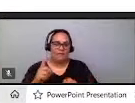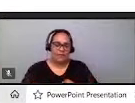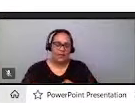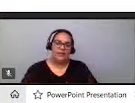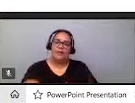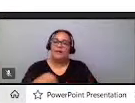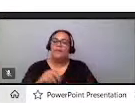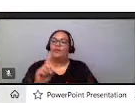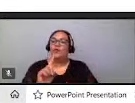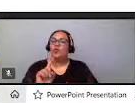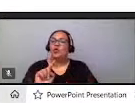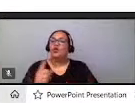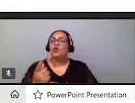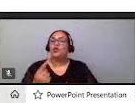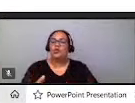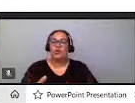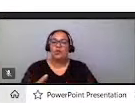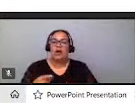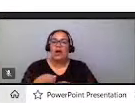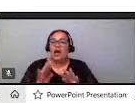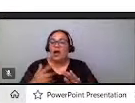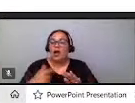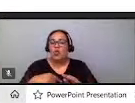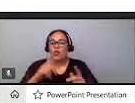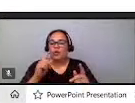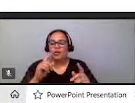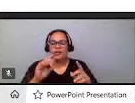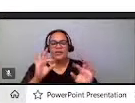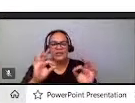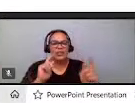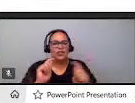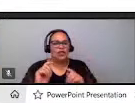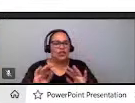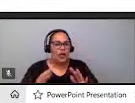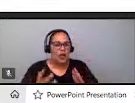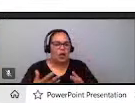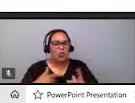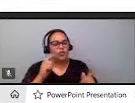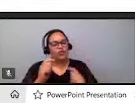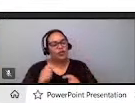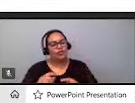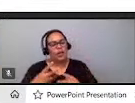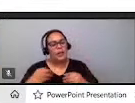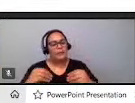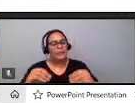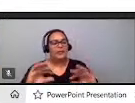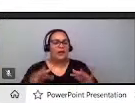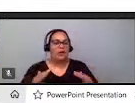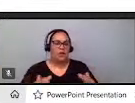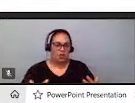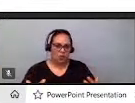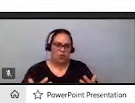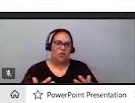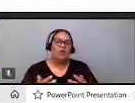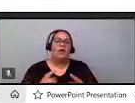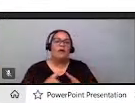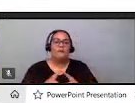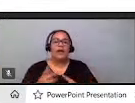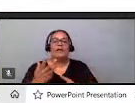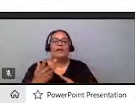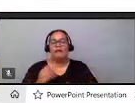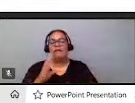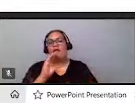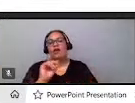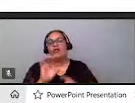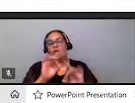in what has done that how did we change and how are we Chang busy changing um we have asked